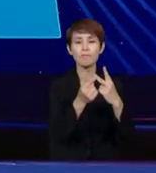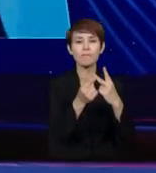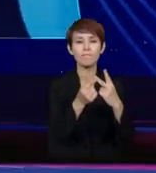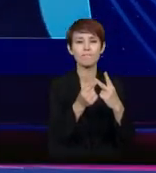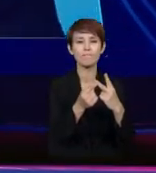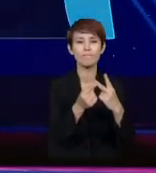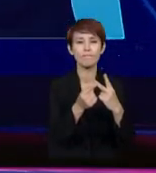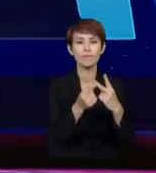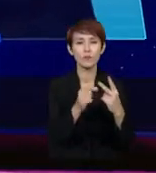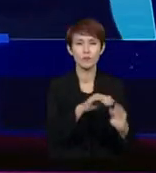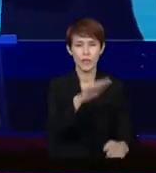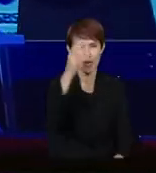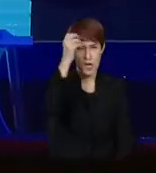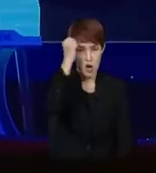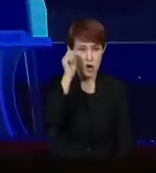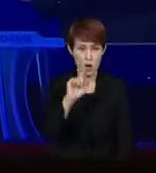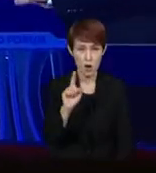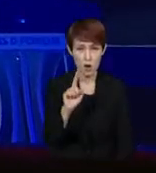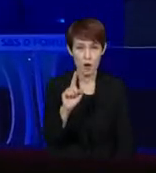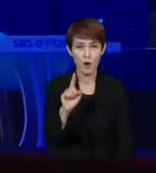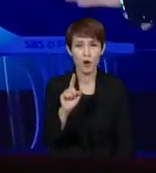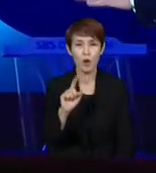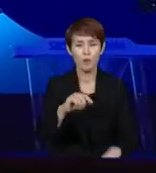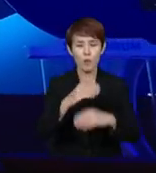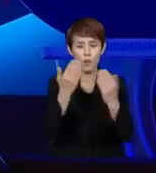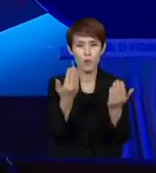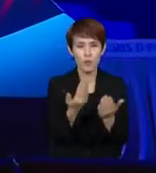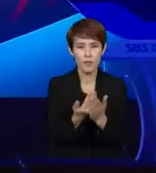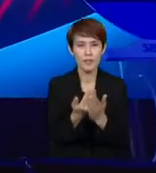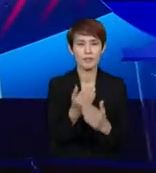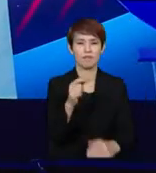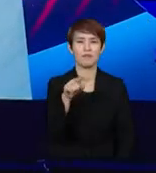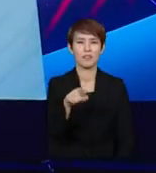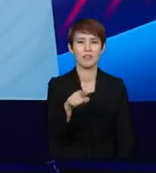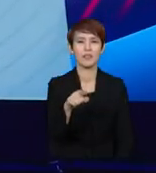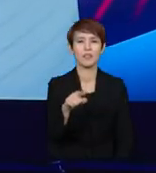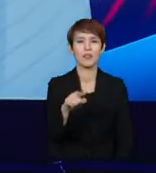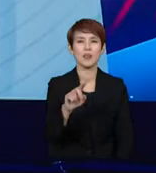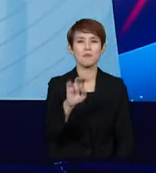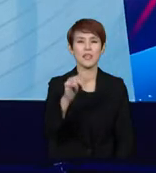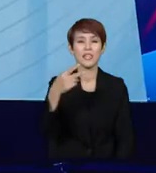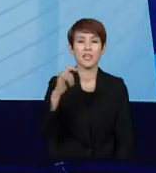media revolution has caused major political anxieties.